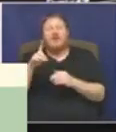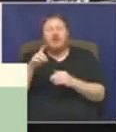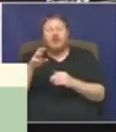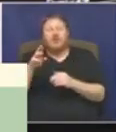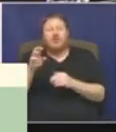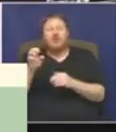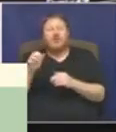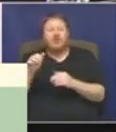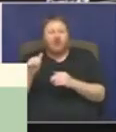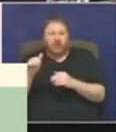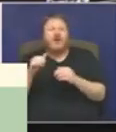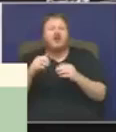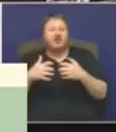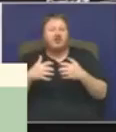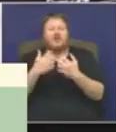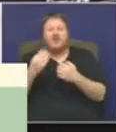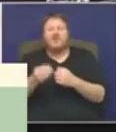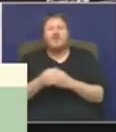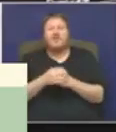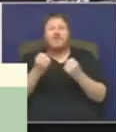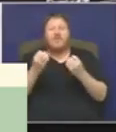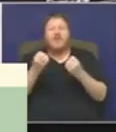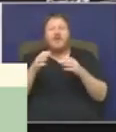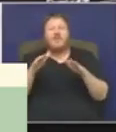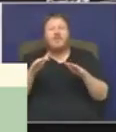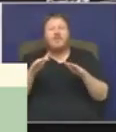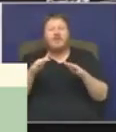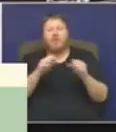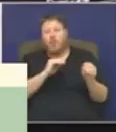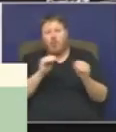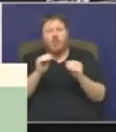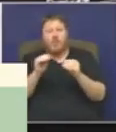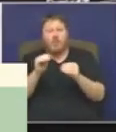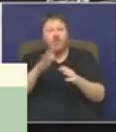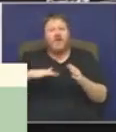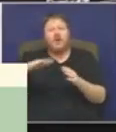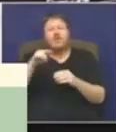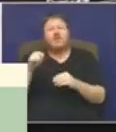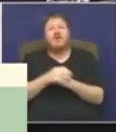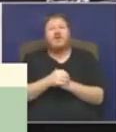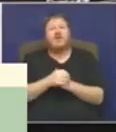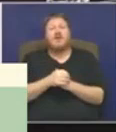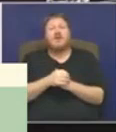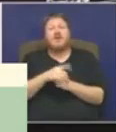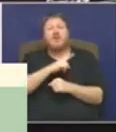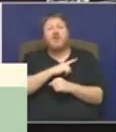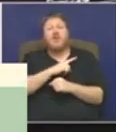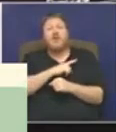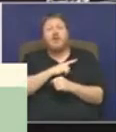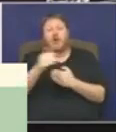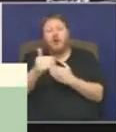Many people continue to move to Alexandra due to its proximity to